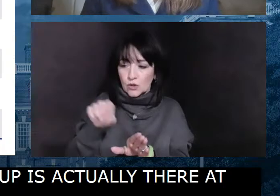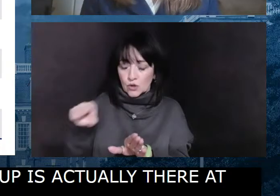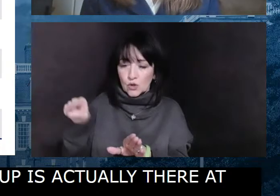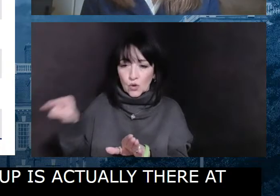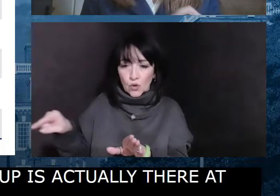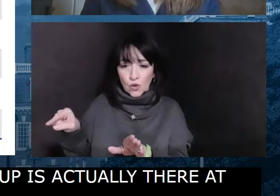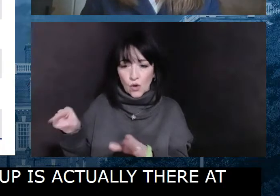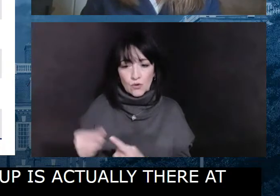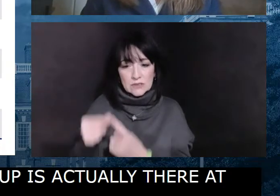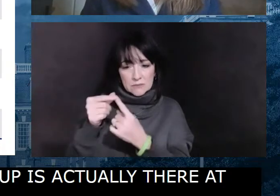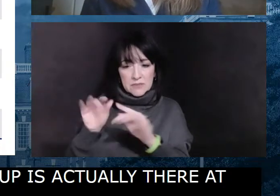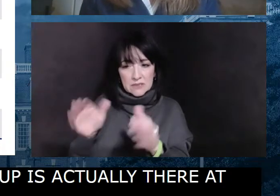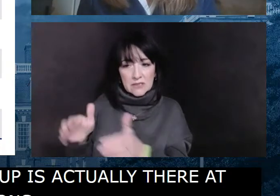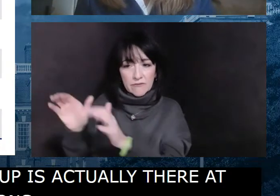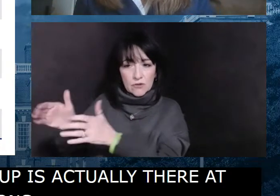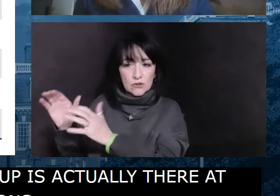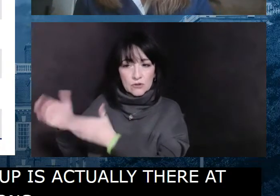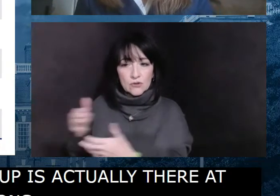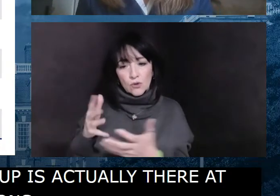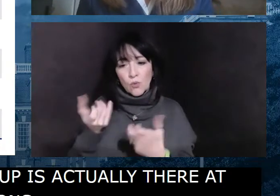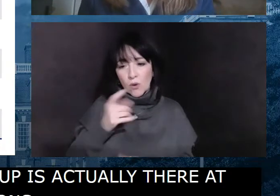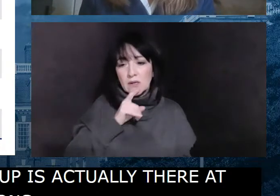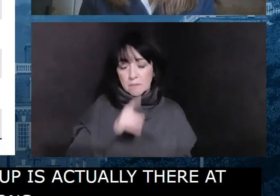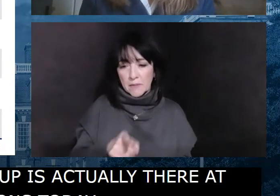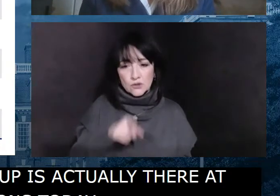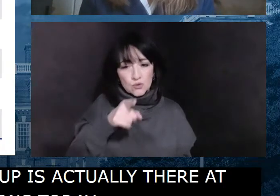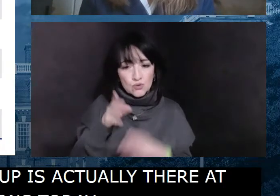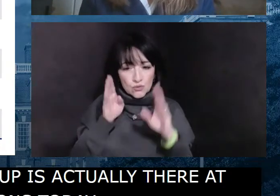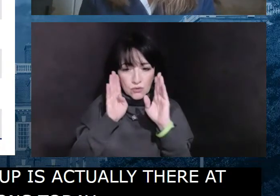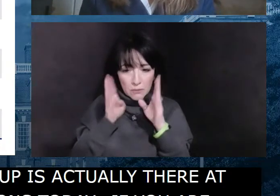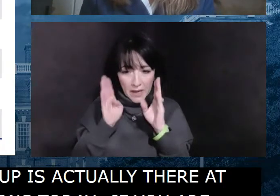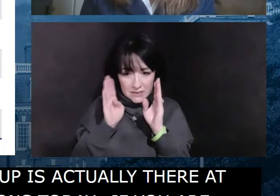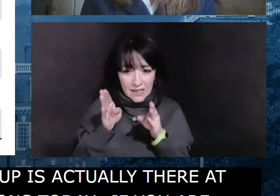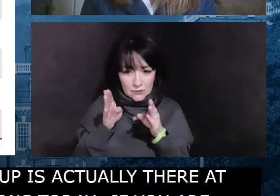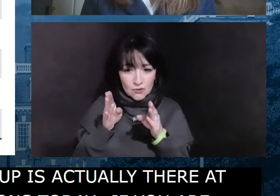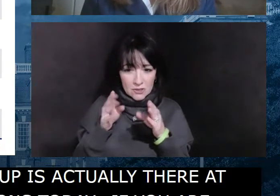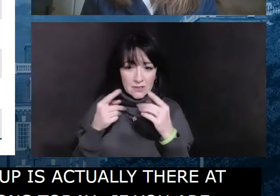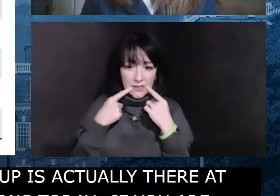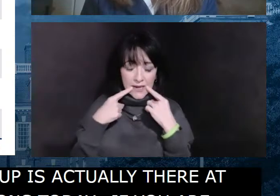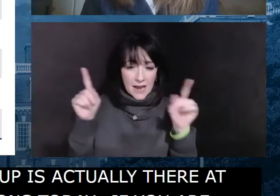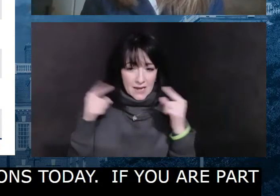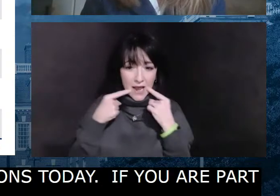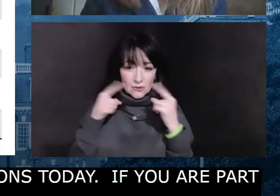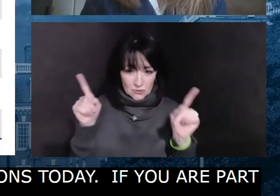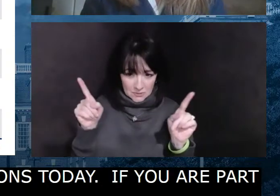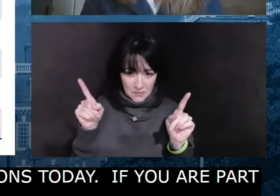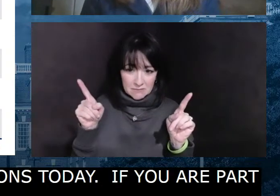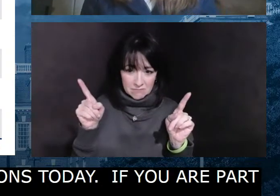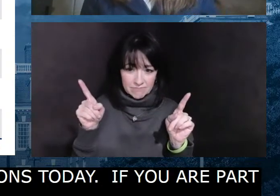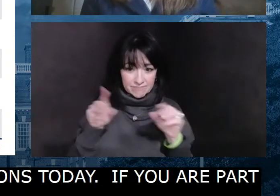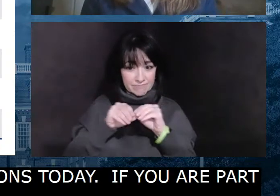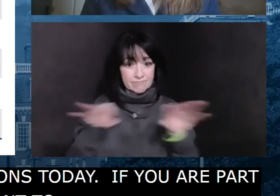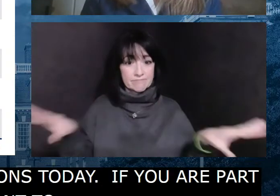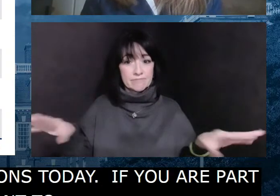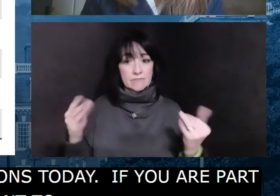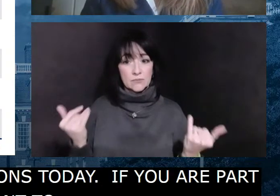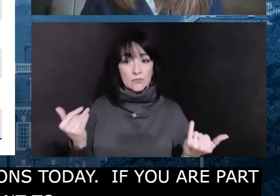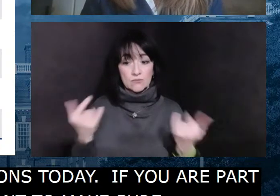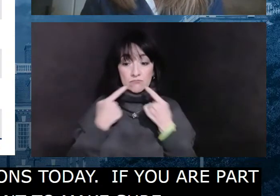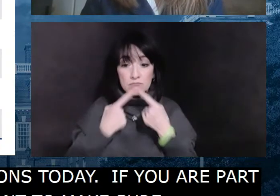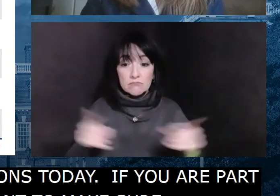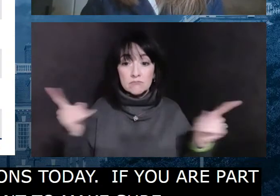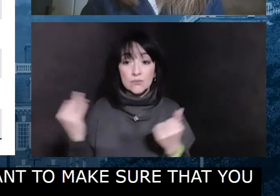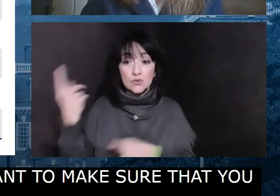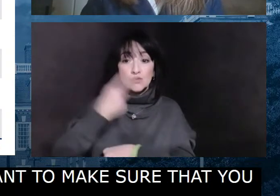make sure that you're paying attention to the announcement that came out today to go to the